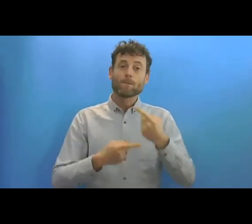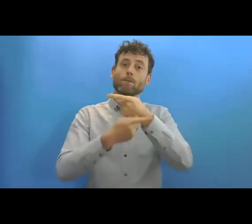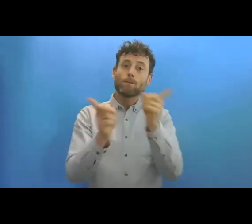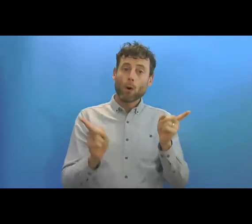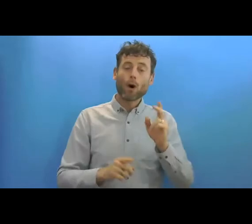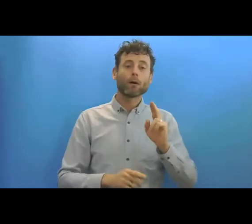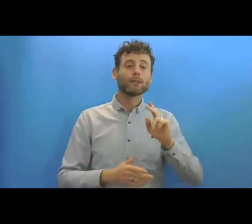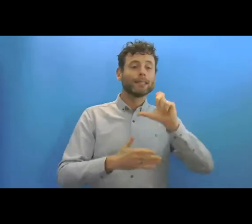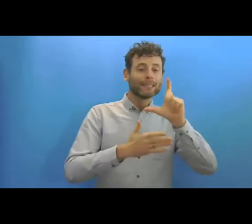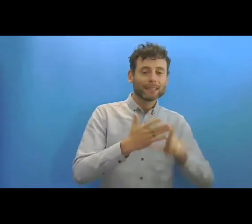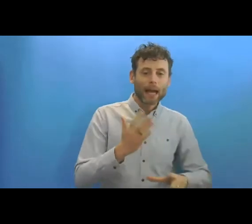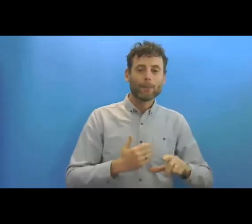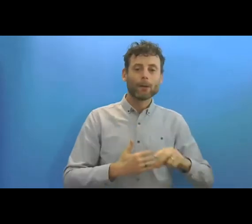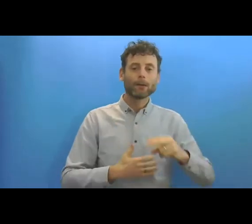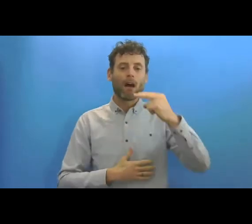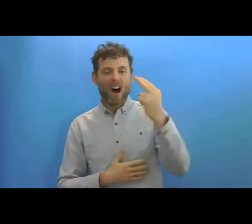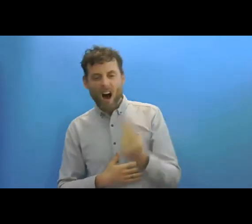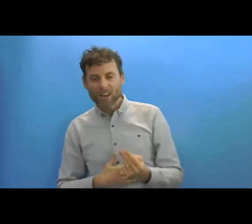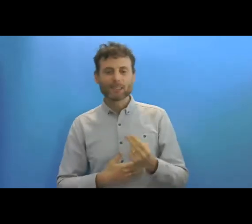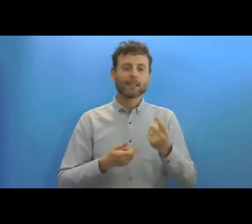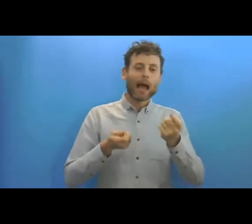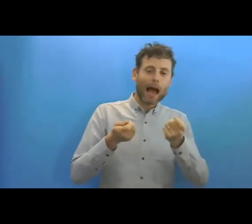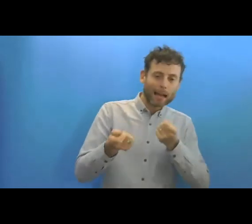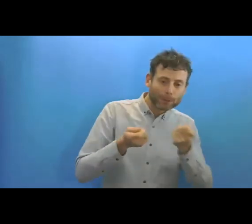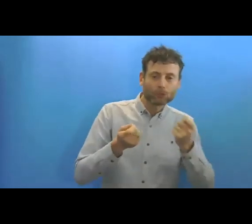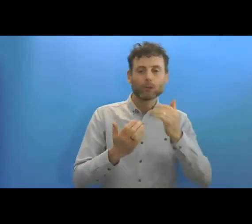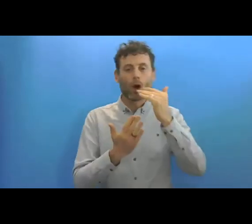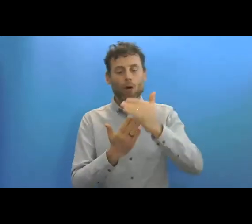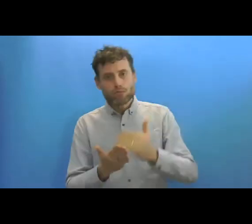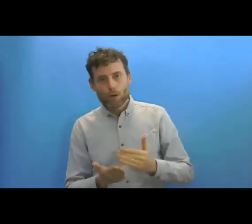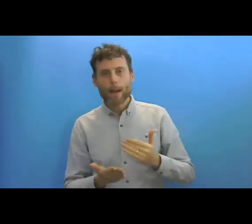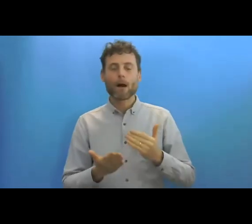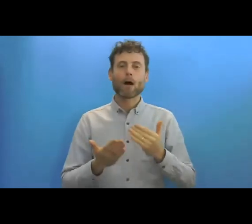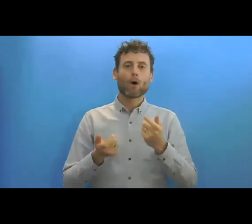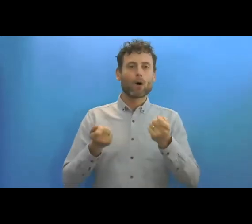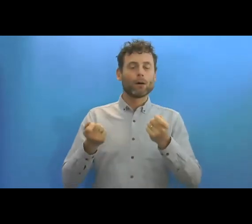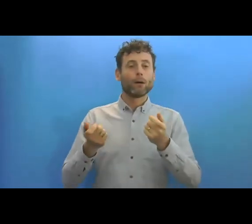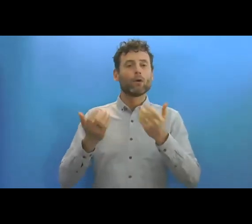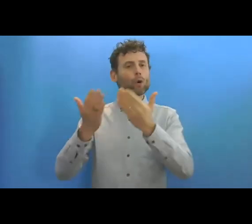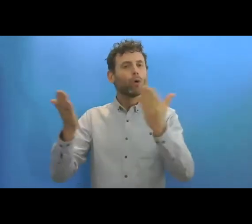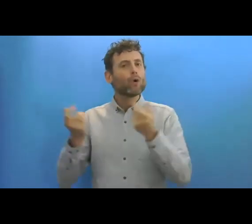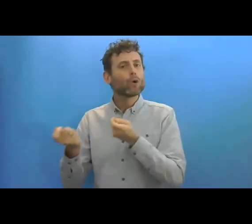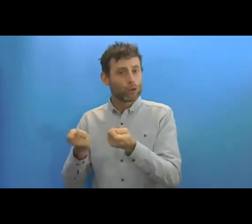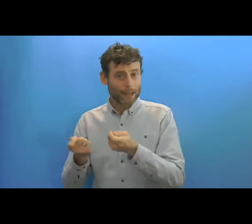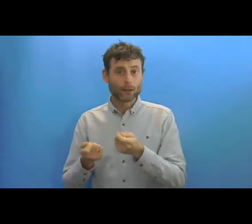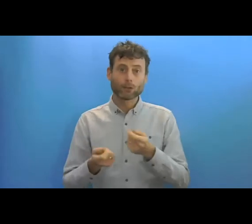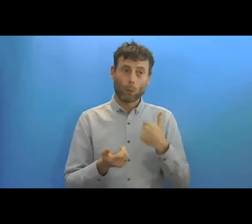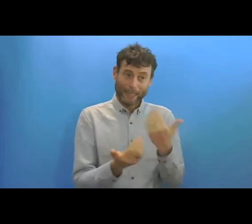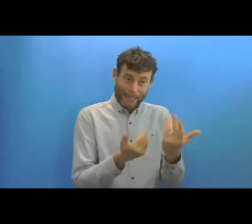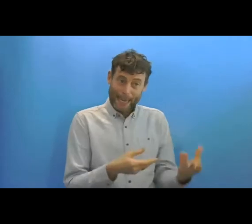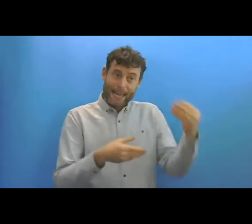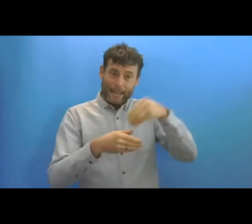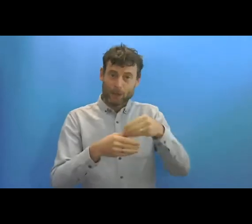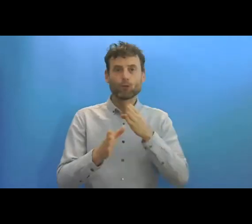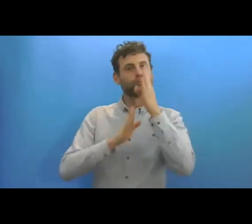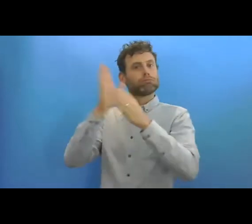curators to essentially get involved with the delivery team at the Unlimited programme and support disabled artists